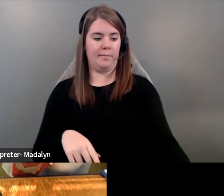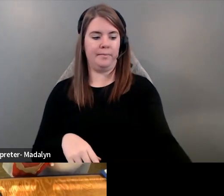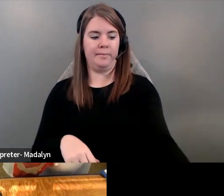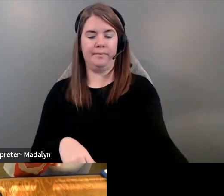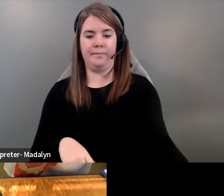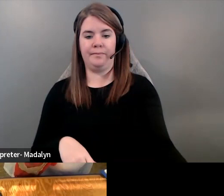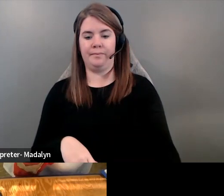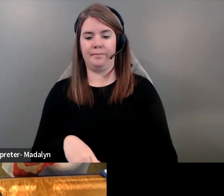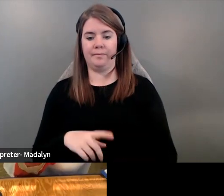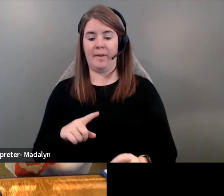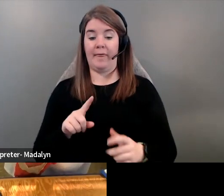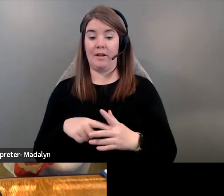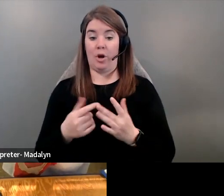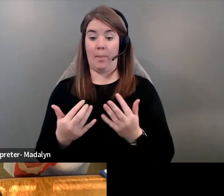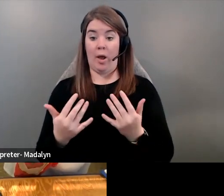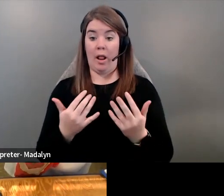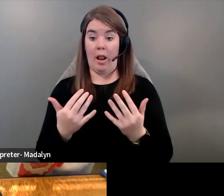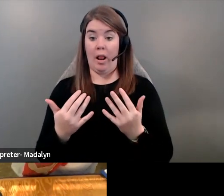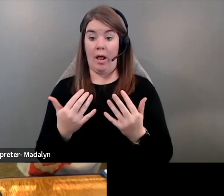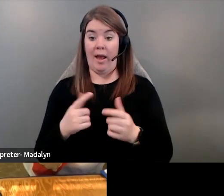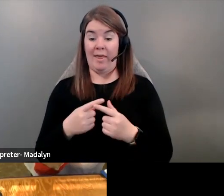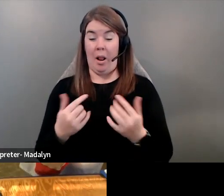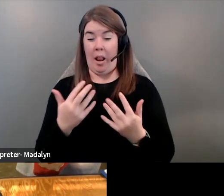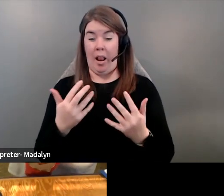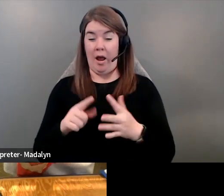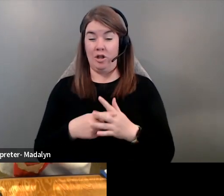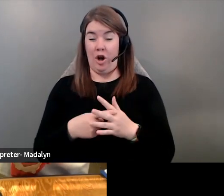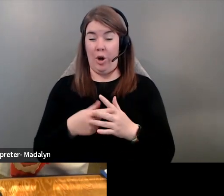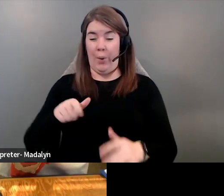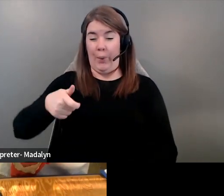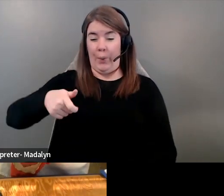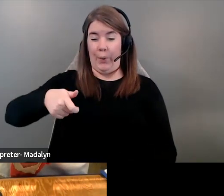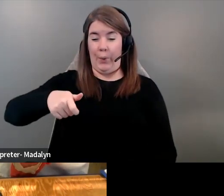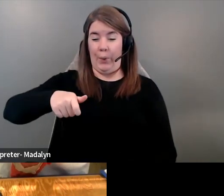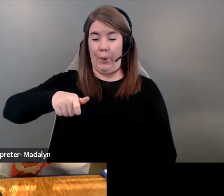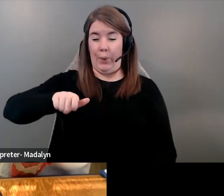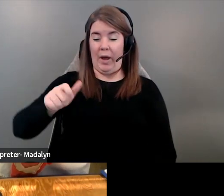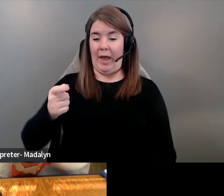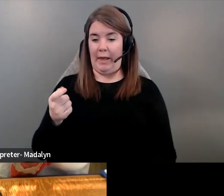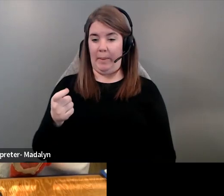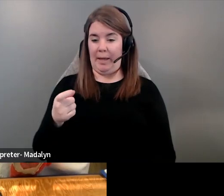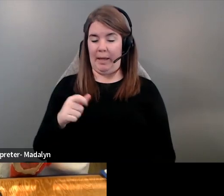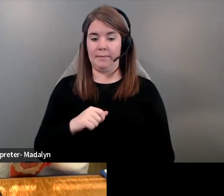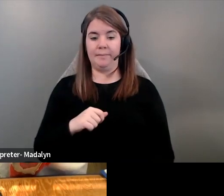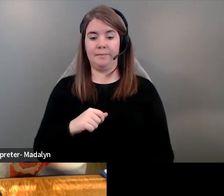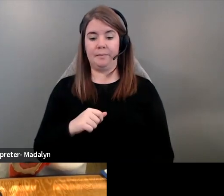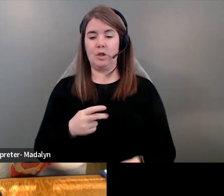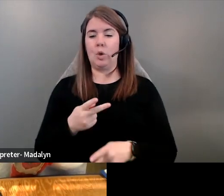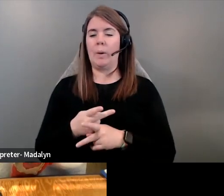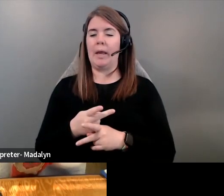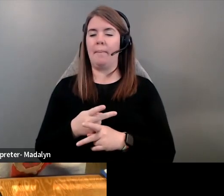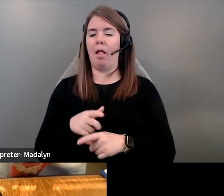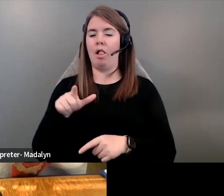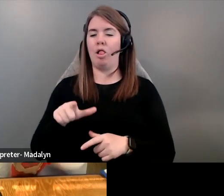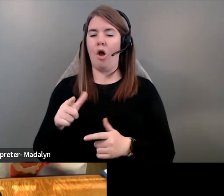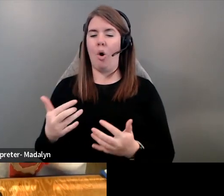it down a little bit because you don't want them bouncing around in there so much that they crack. So you turn around, keep it boiling, but not a hard